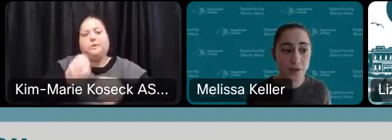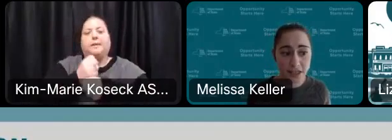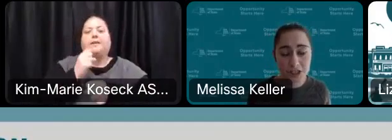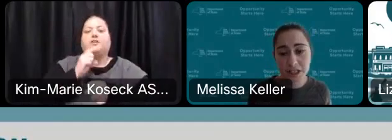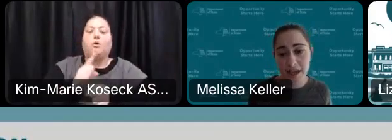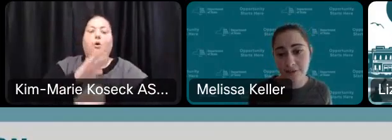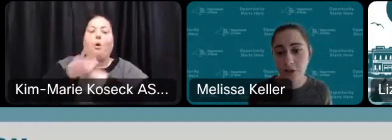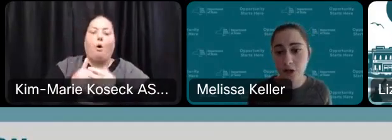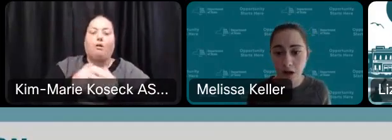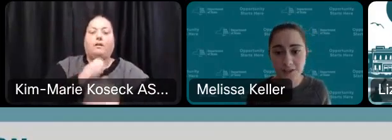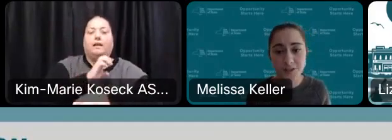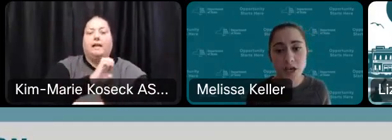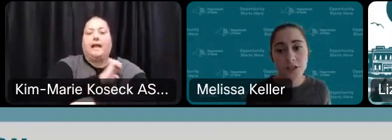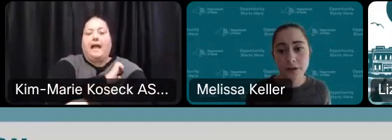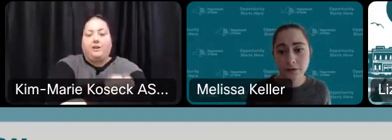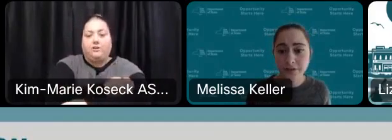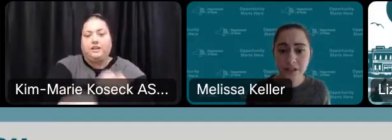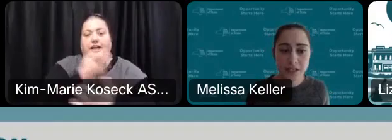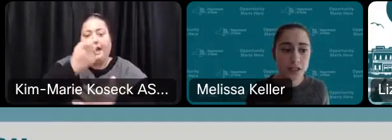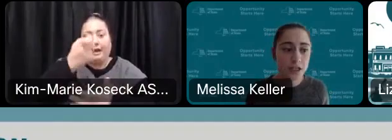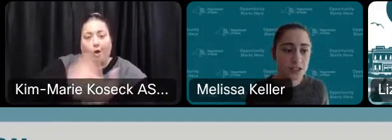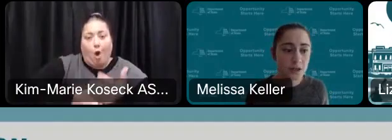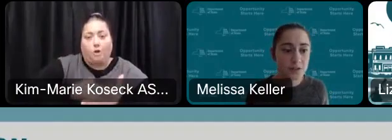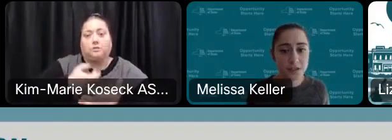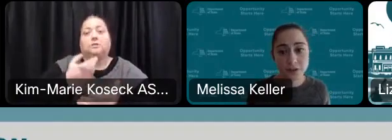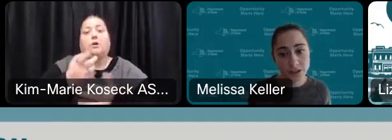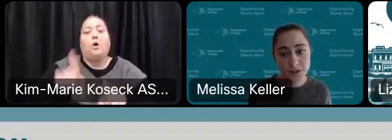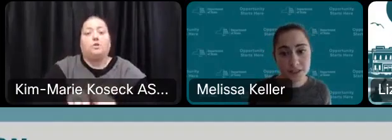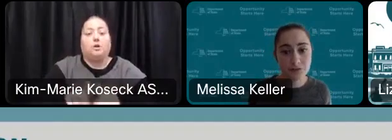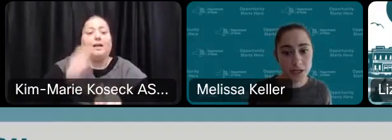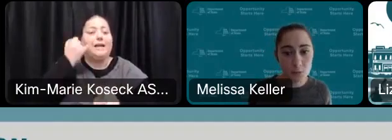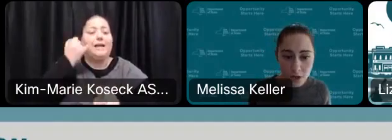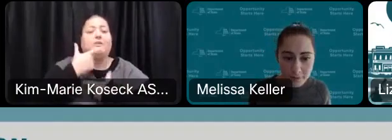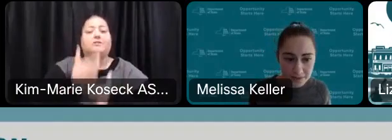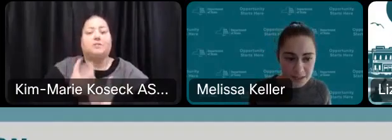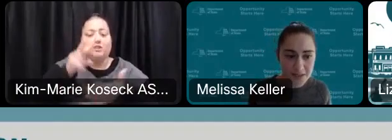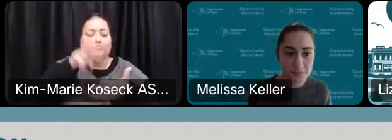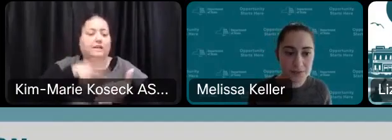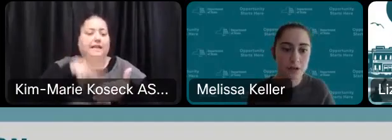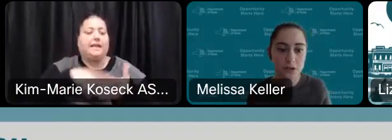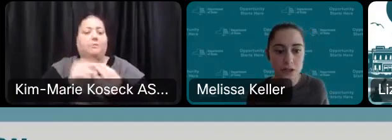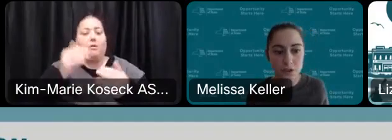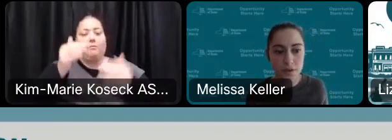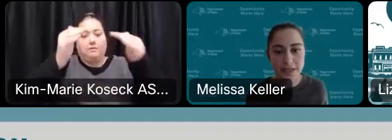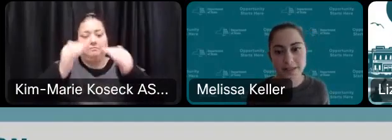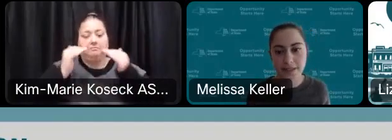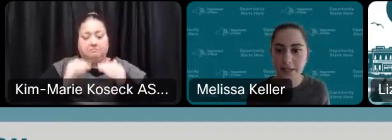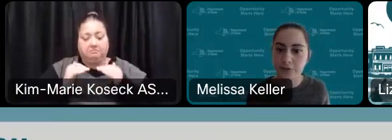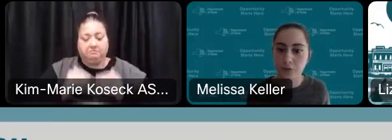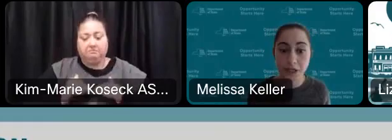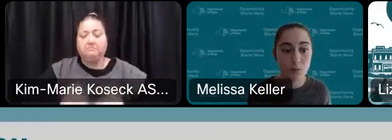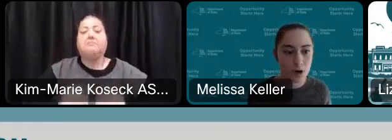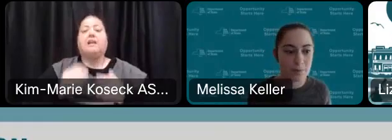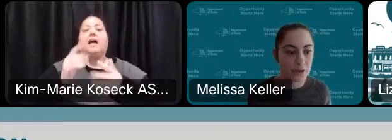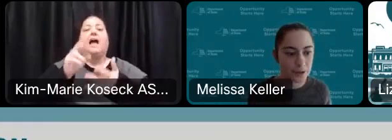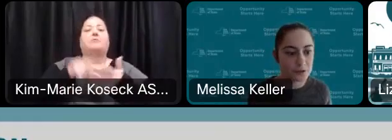for both energy and for costs. So I would definitely encourage folks, if you're interested in reading more about these steps, to go to our toolkit to kind of